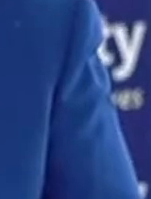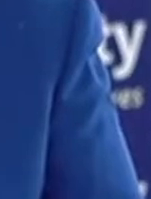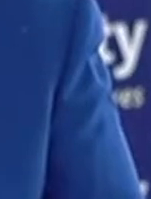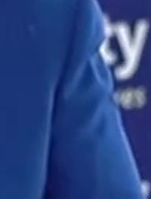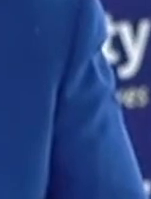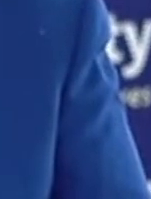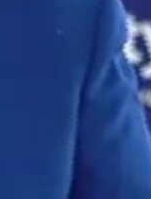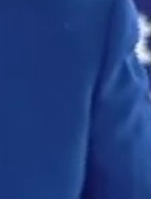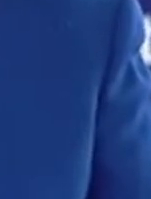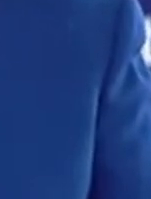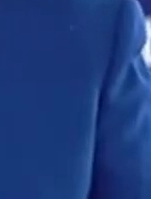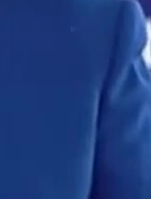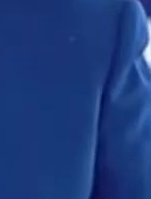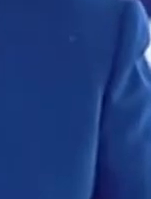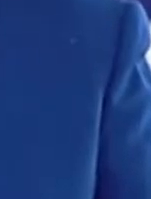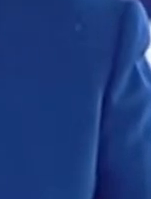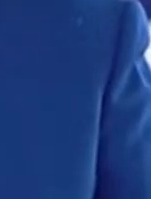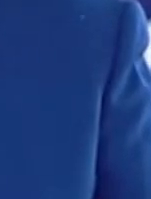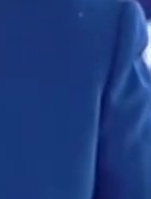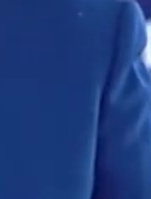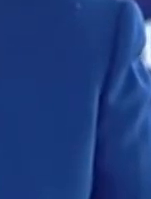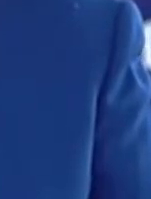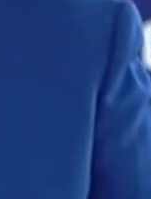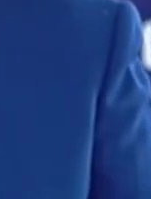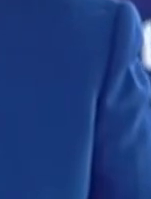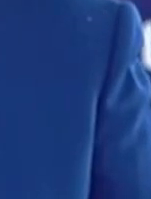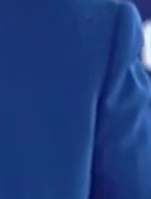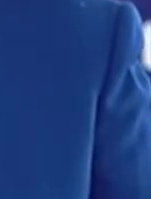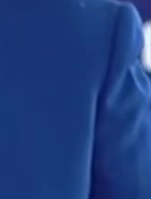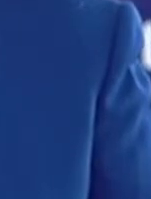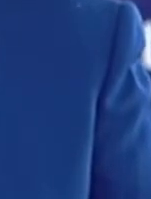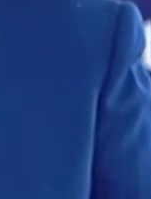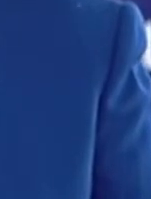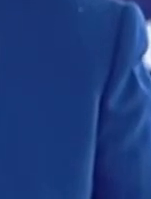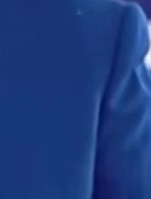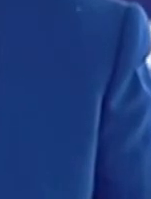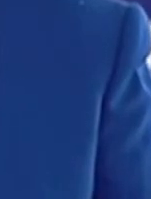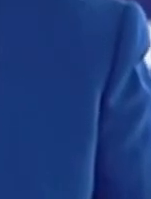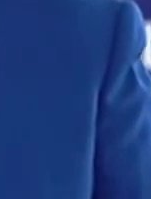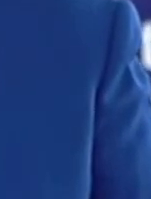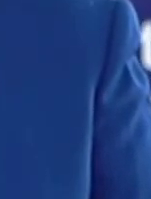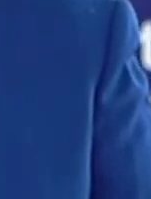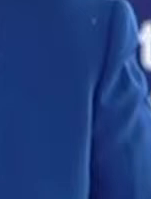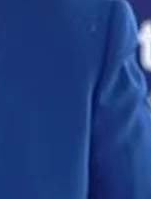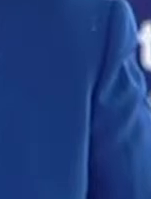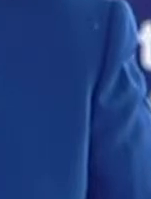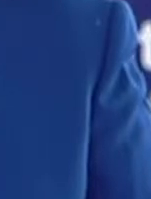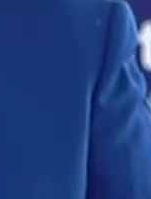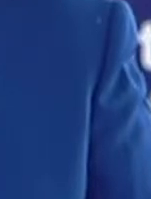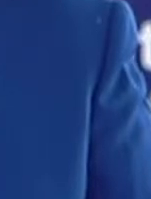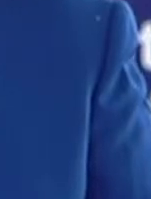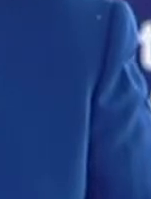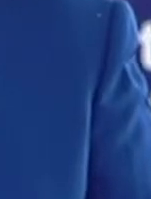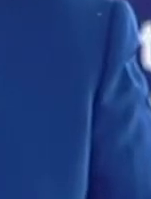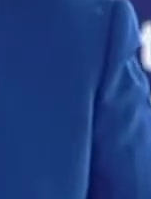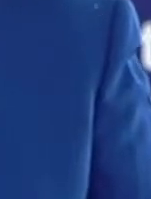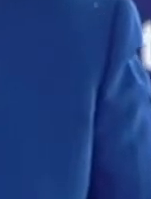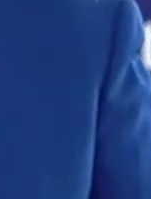to acknowledge other council members present here physically and also